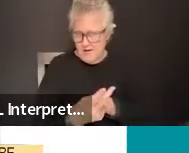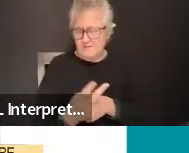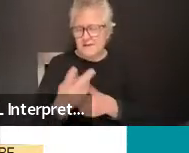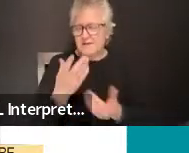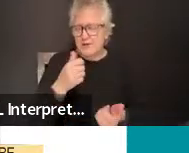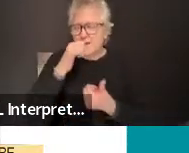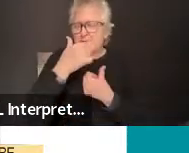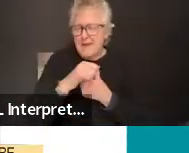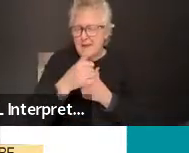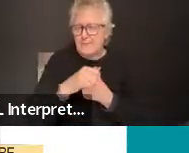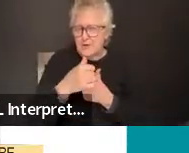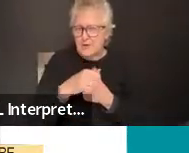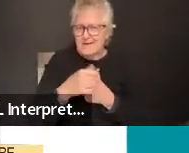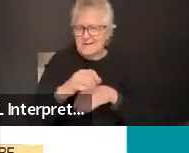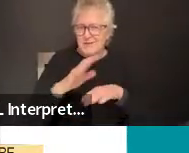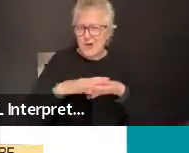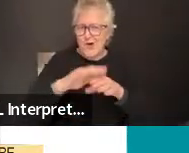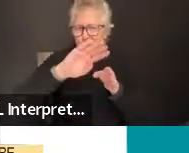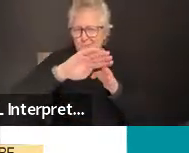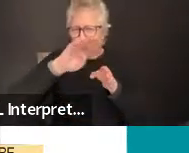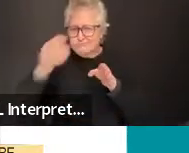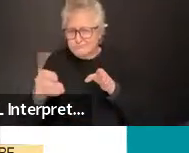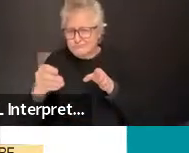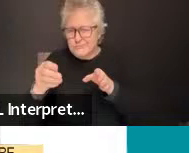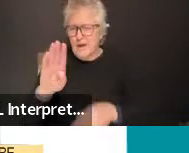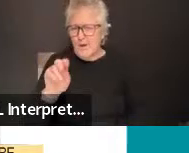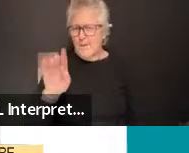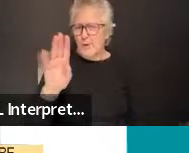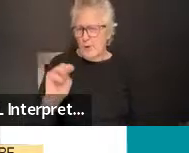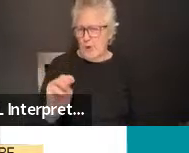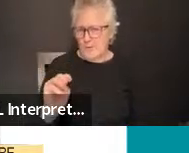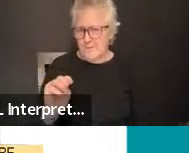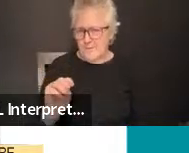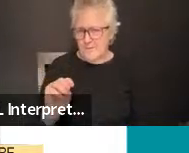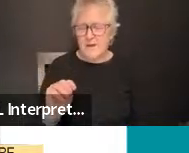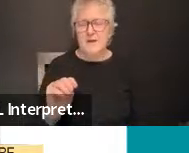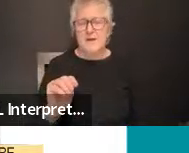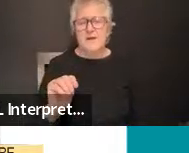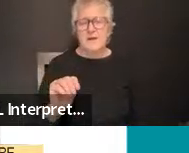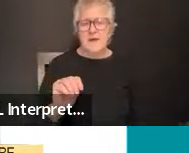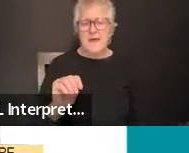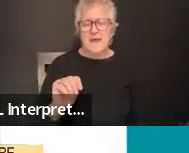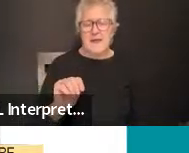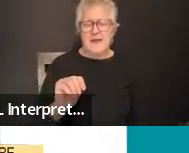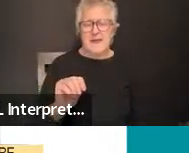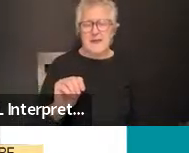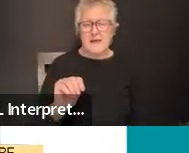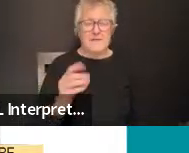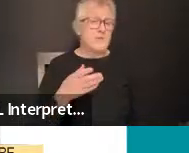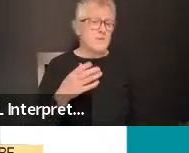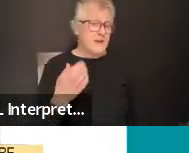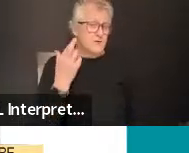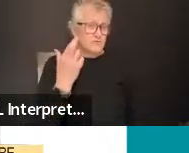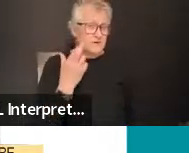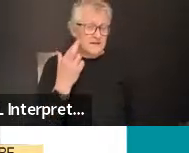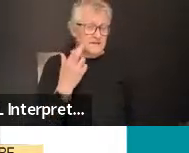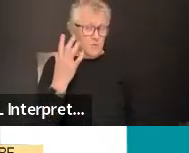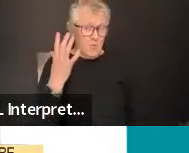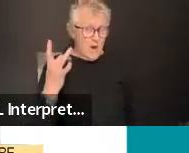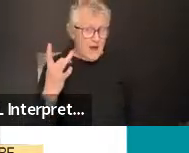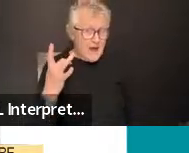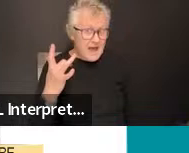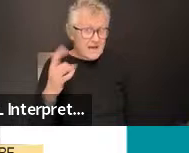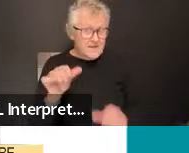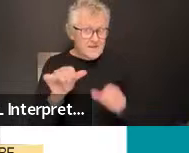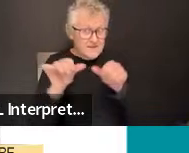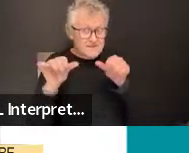And so that's the height. And so that's the main reason is, well, the two reasons the station has to be so high